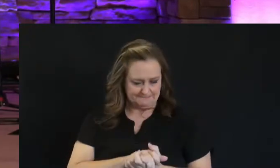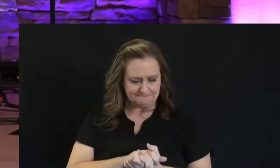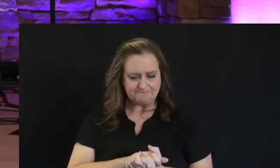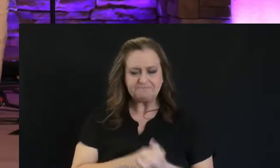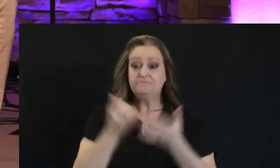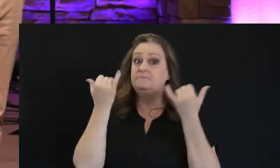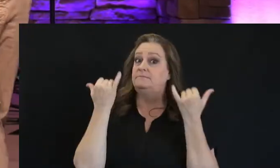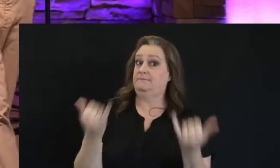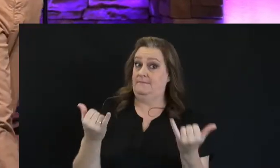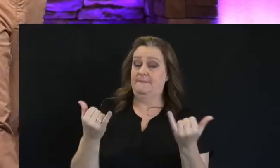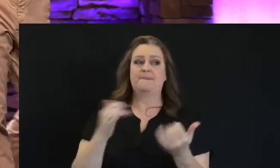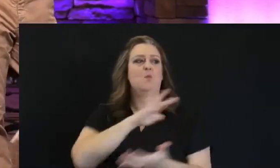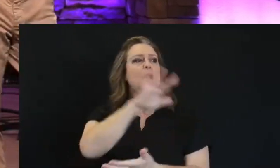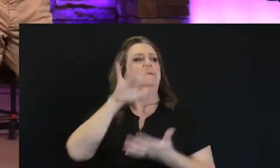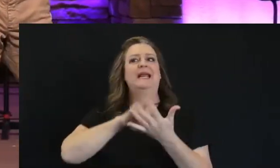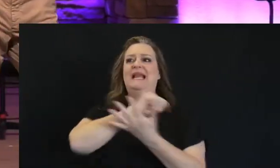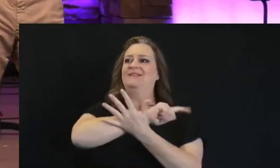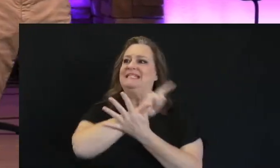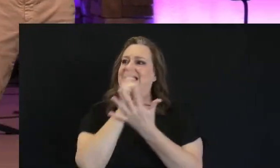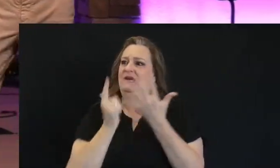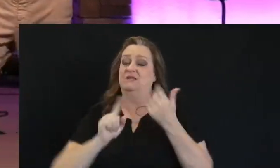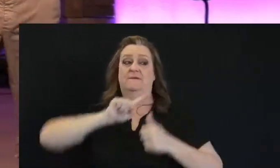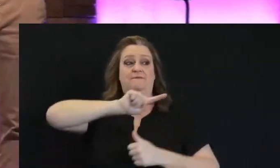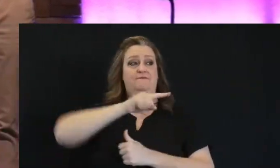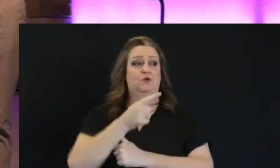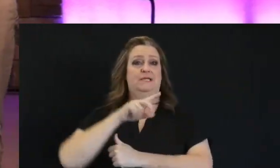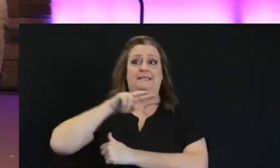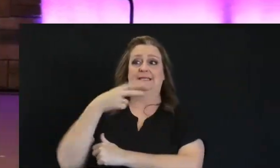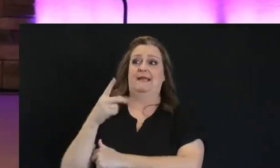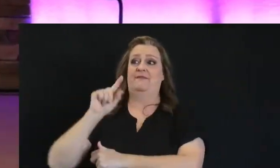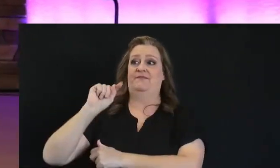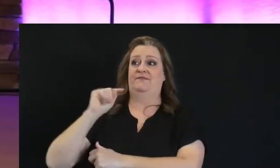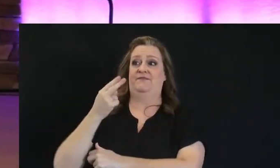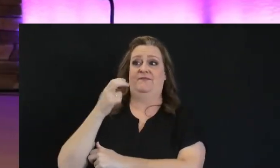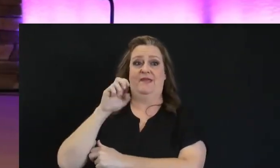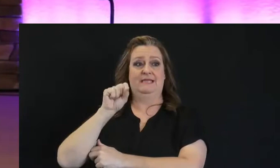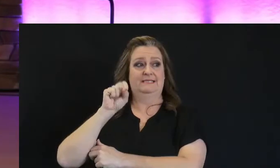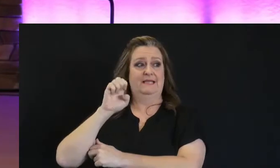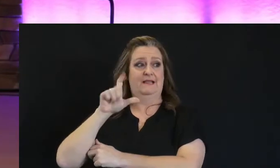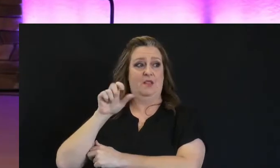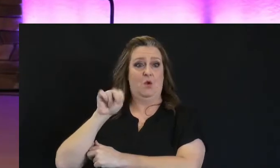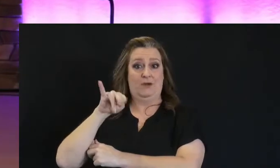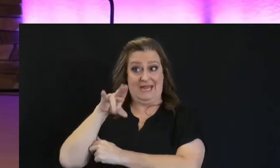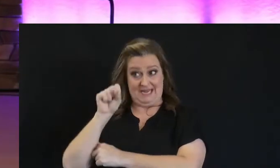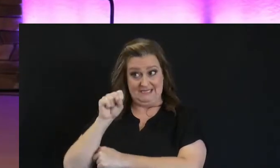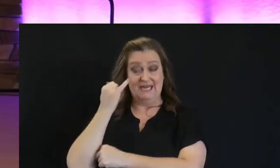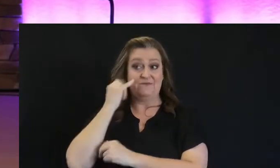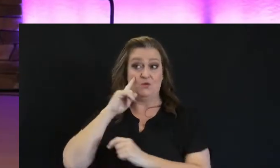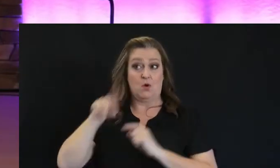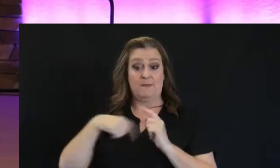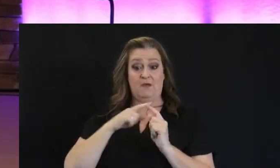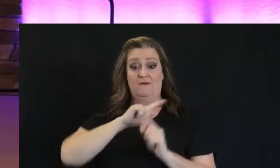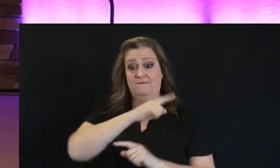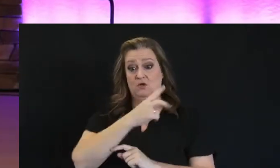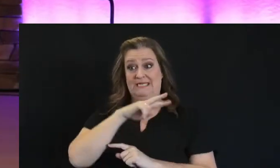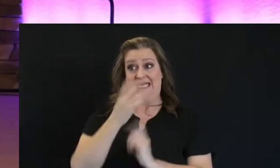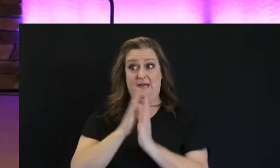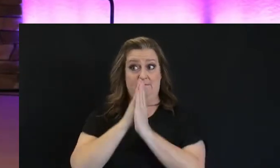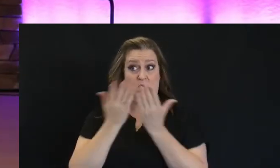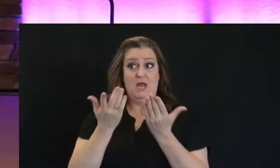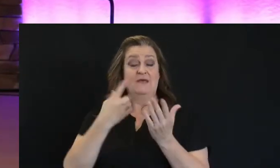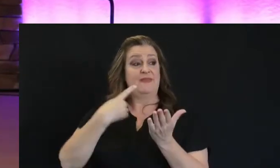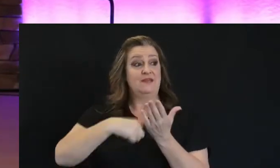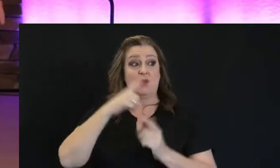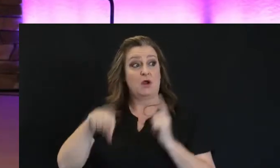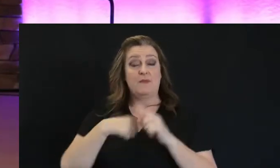deal. We're in the middle of a series in 1 and 2 Thessalonians, and if you know anything about the books of 1 and 2 Thessalonians, you know they broach the